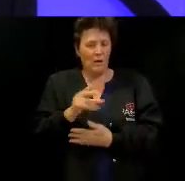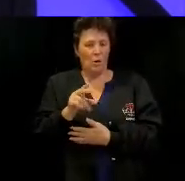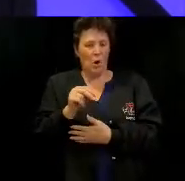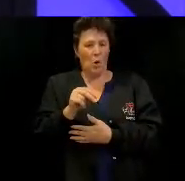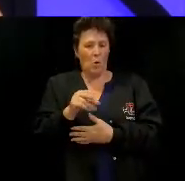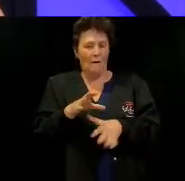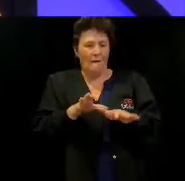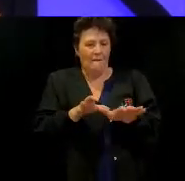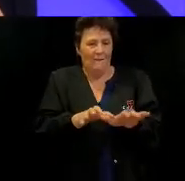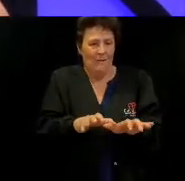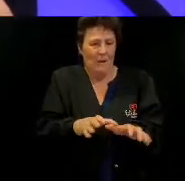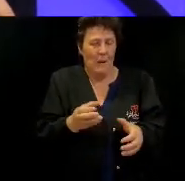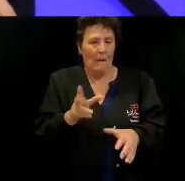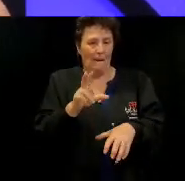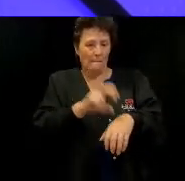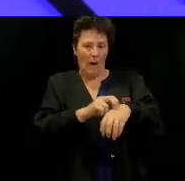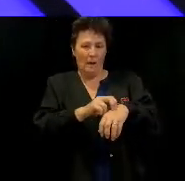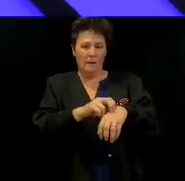bite that could kill you.